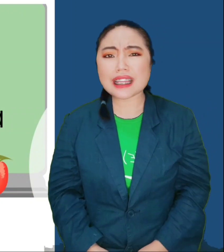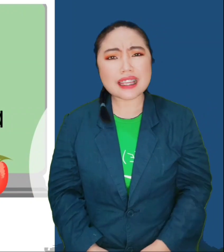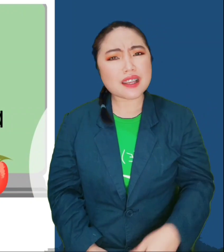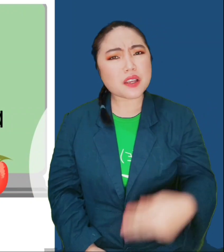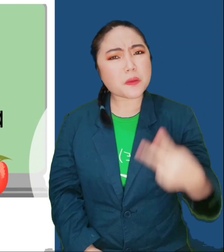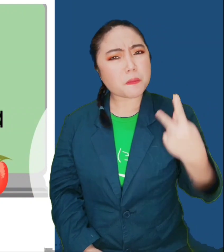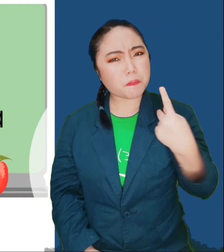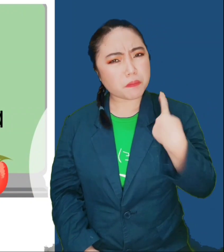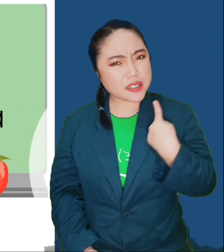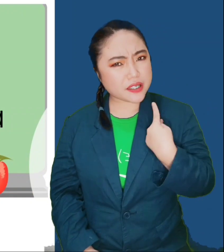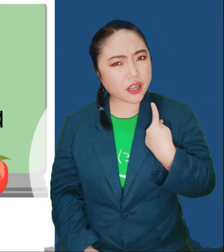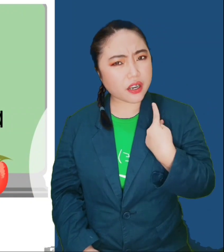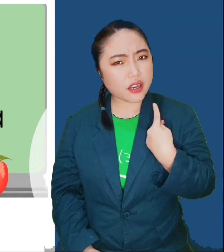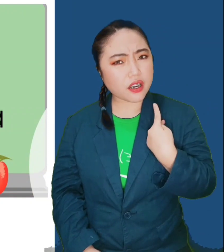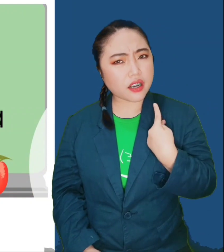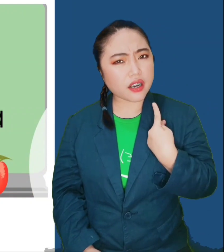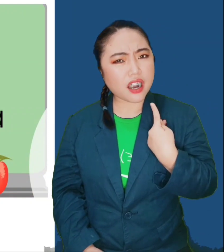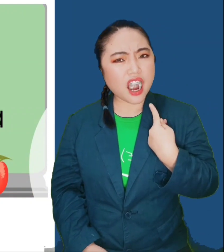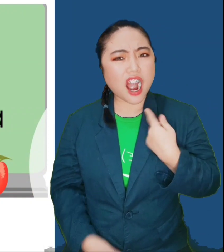So question,